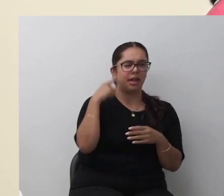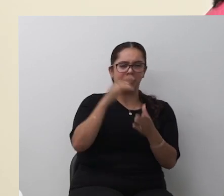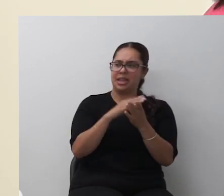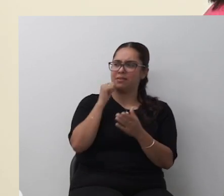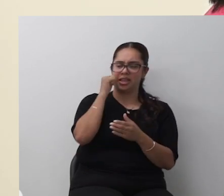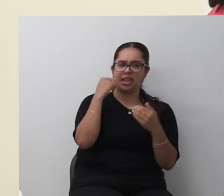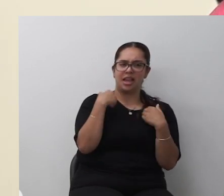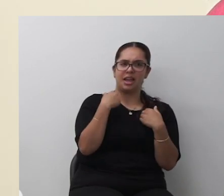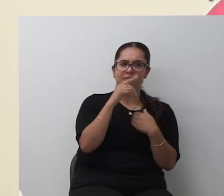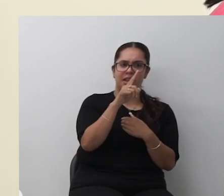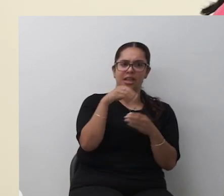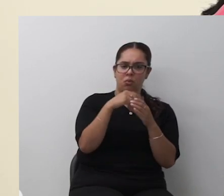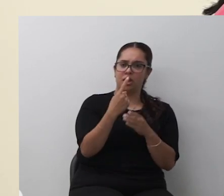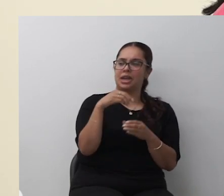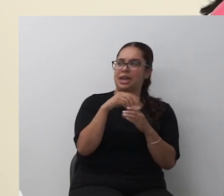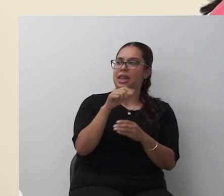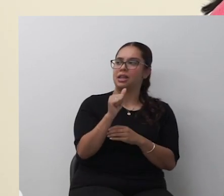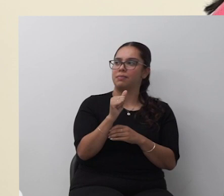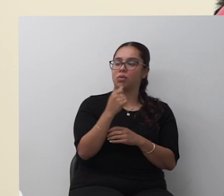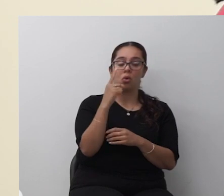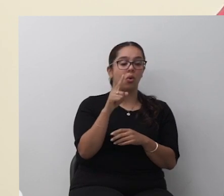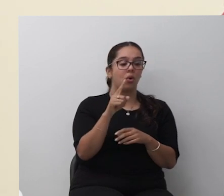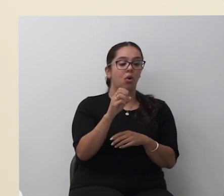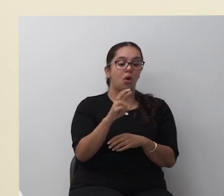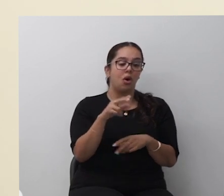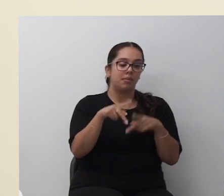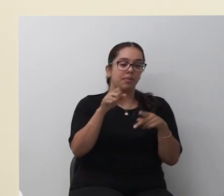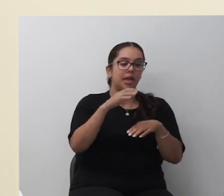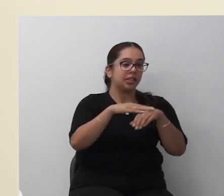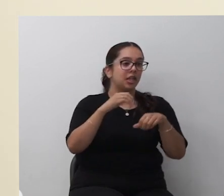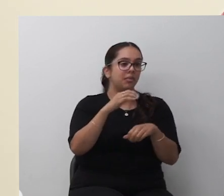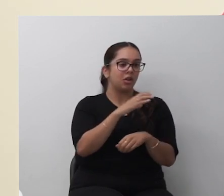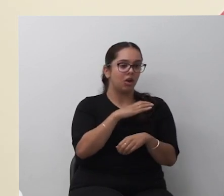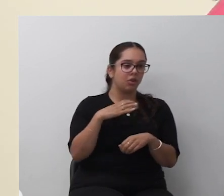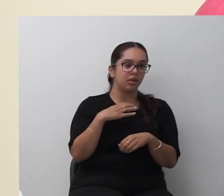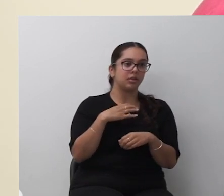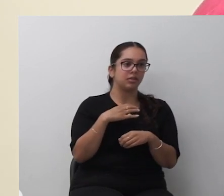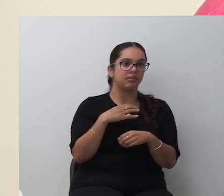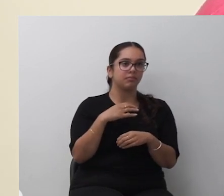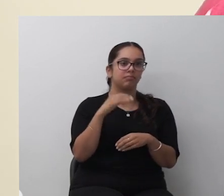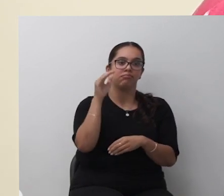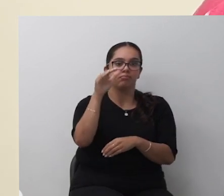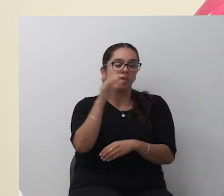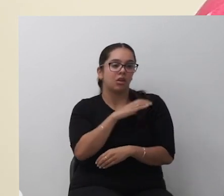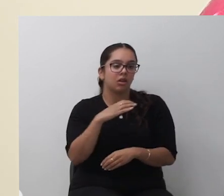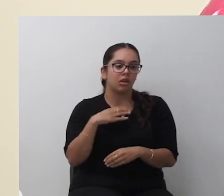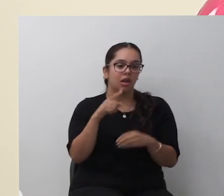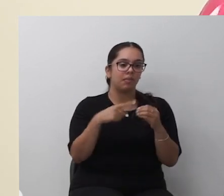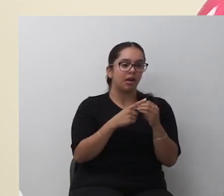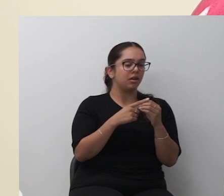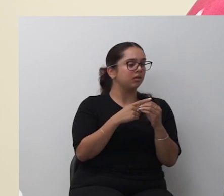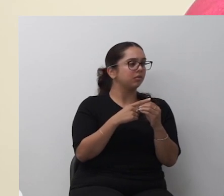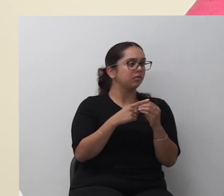really big. Or folks can call Congress and make a call to Congress, right, about the ceasefire resolution